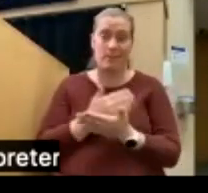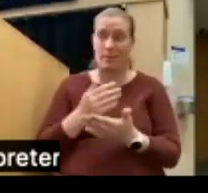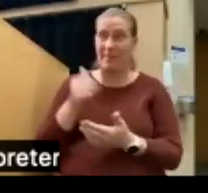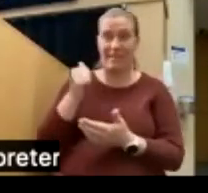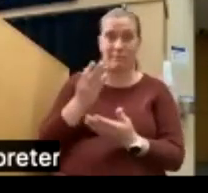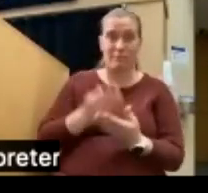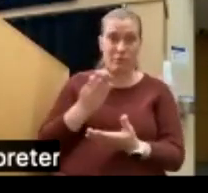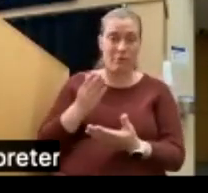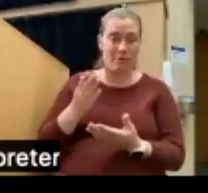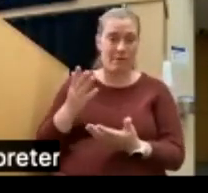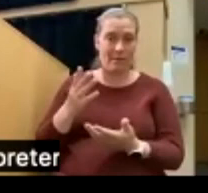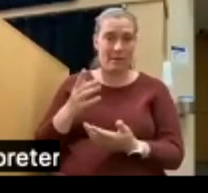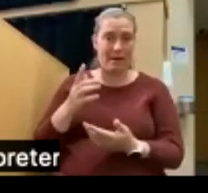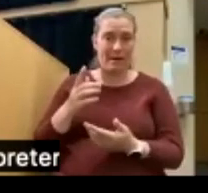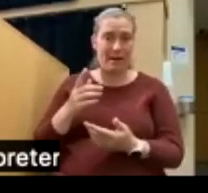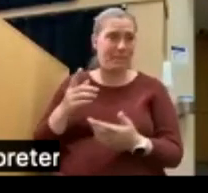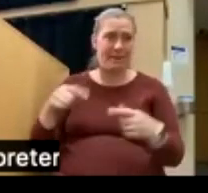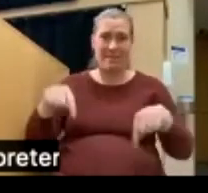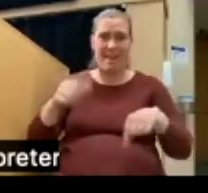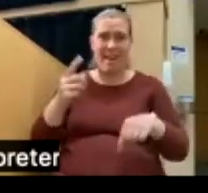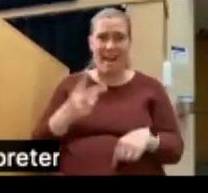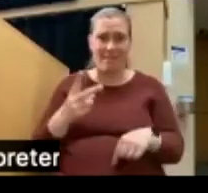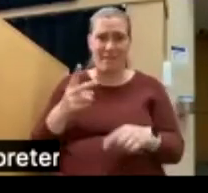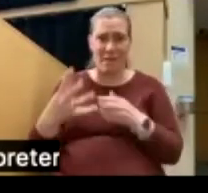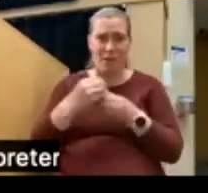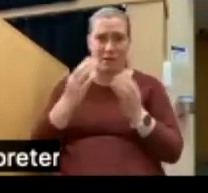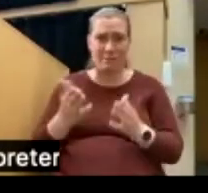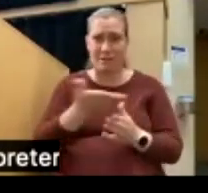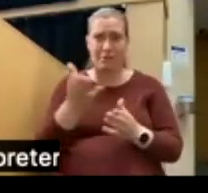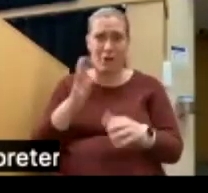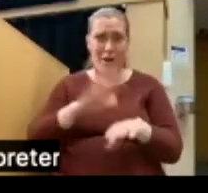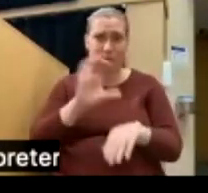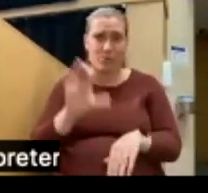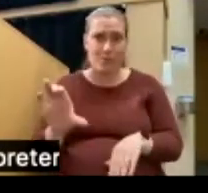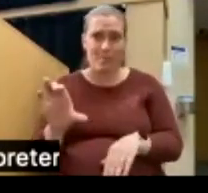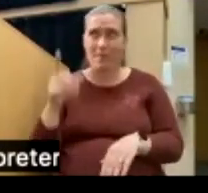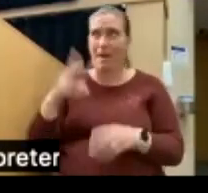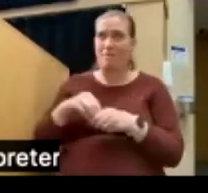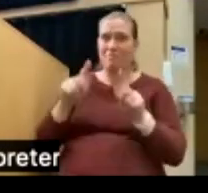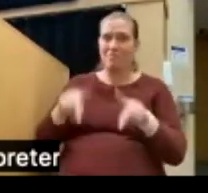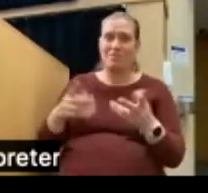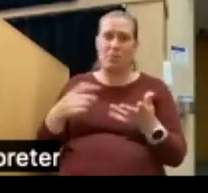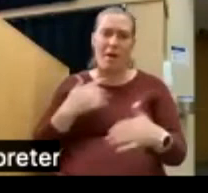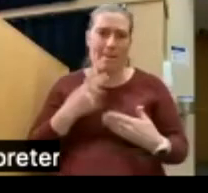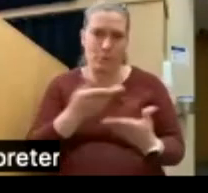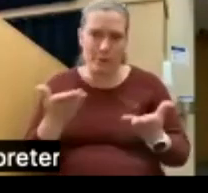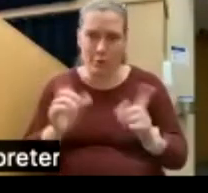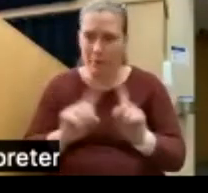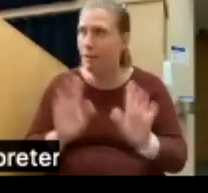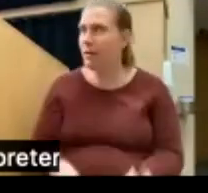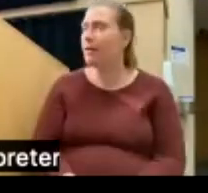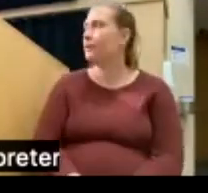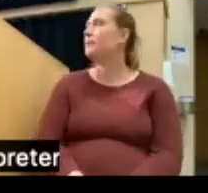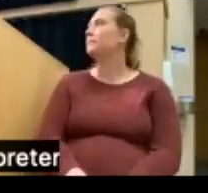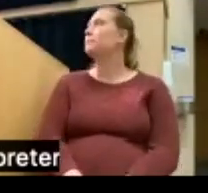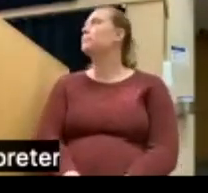our participants are not in this room with us, but we are so glad you're here. I think that's a good